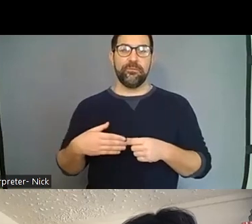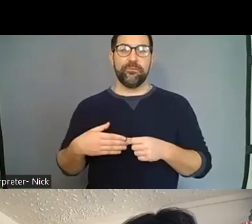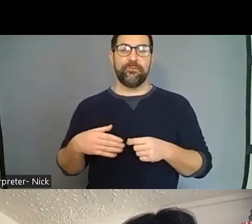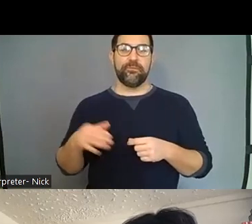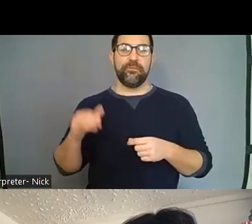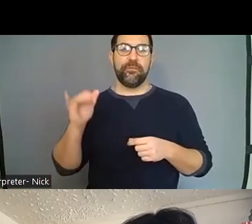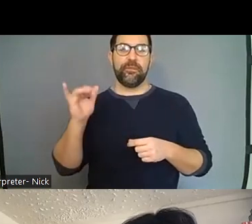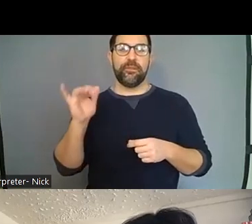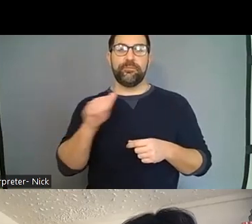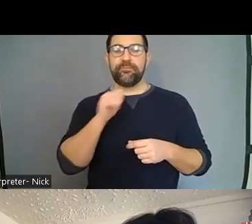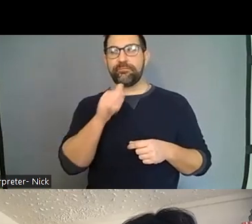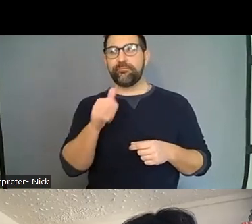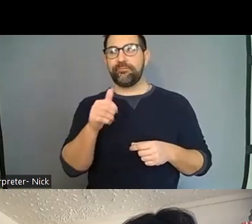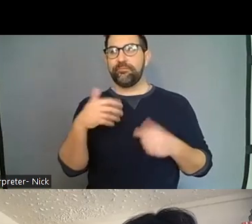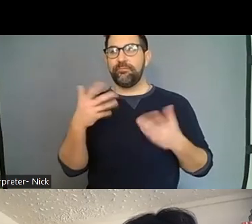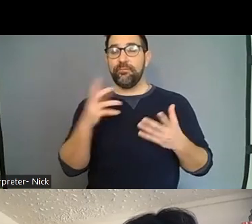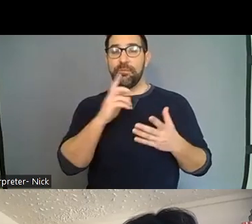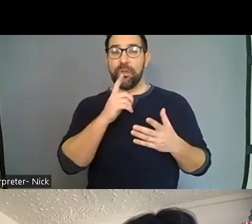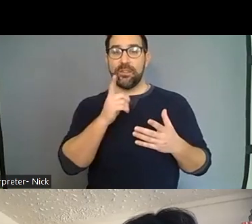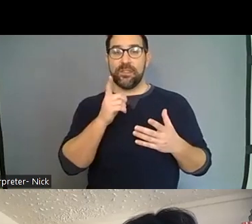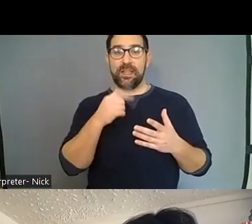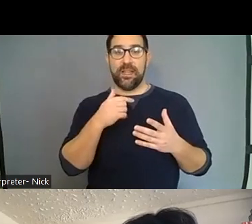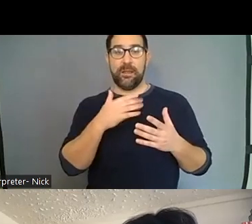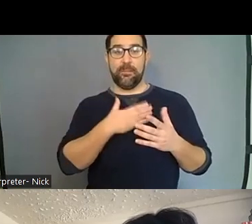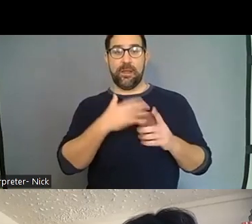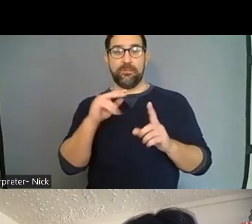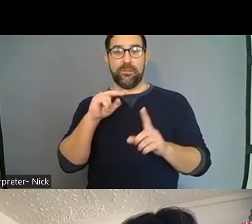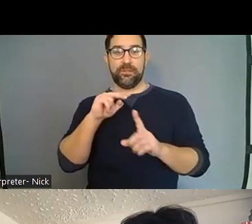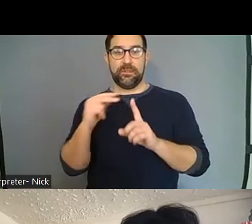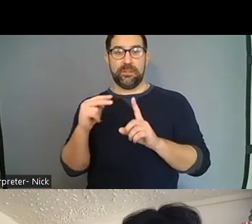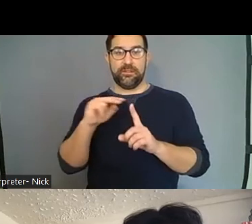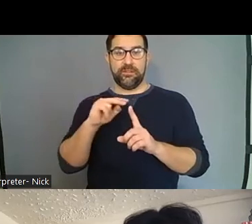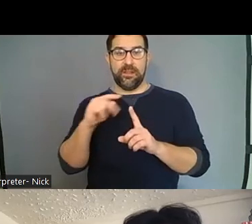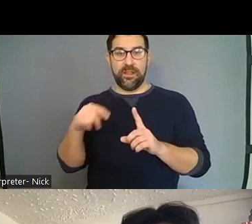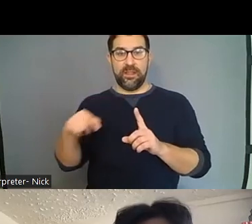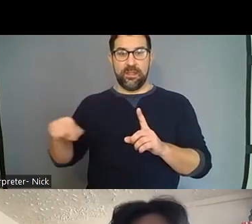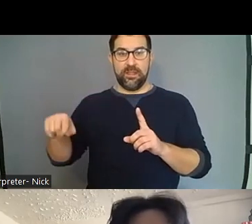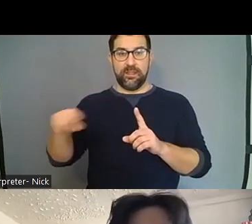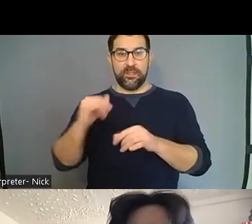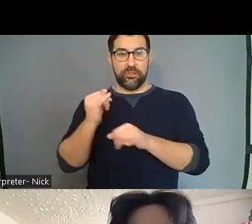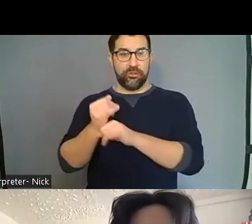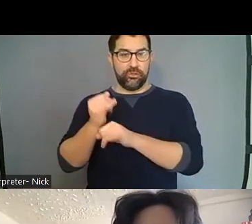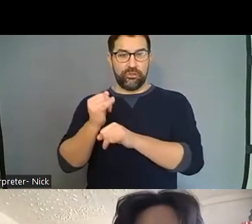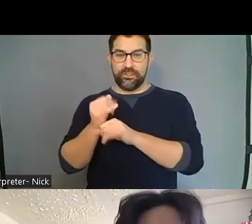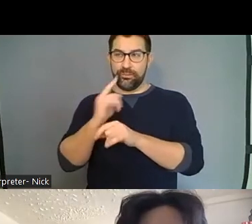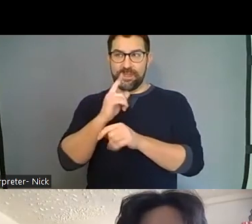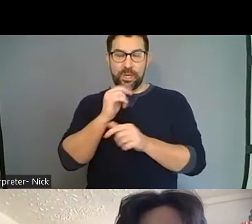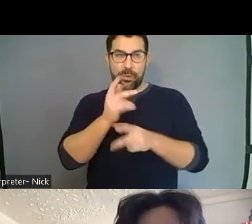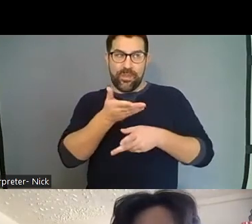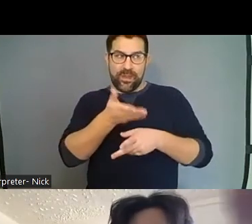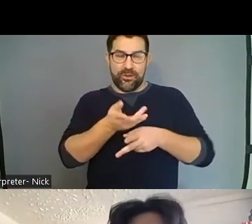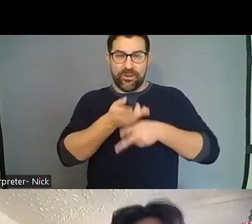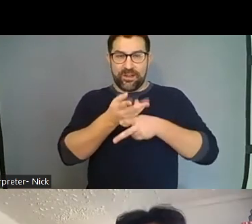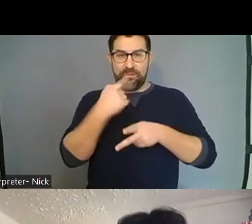not, and honestly, the way that I view it is that these institutions aren't there to care for me, but the humans in